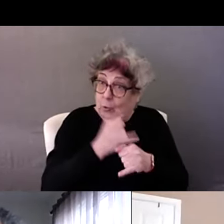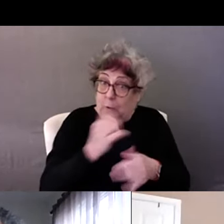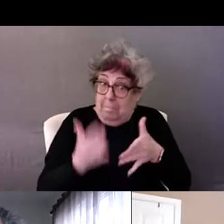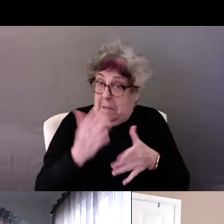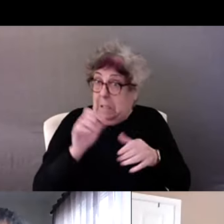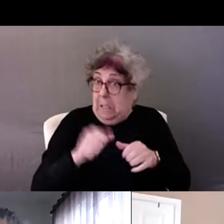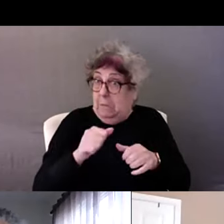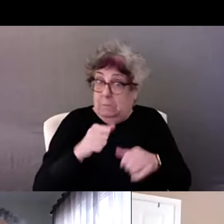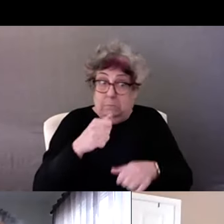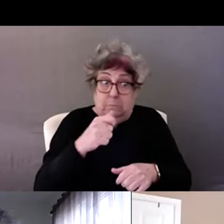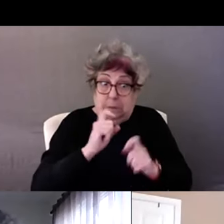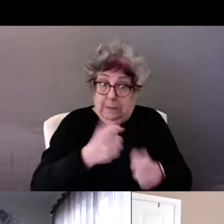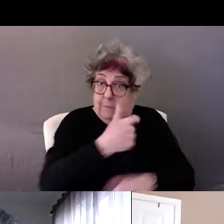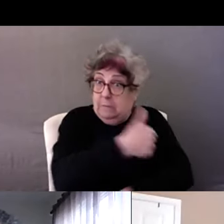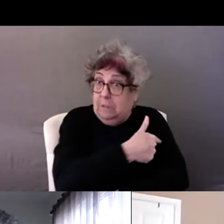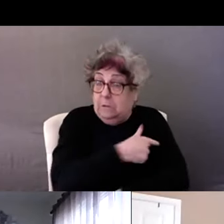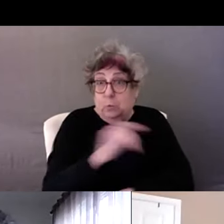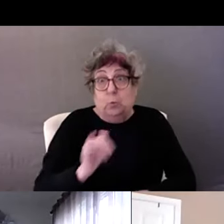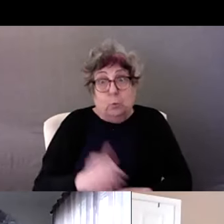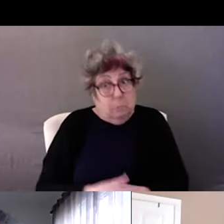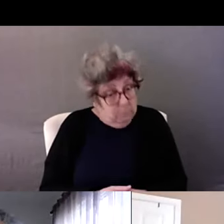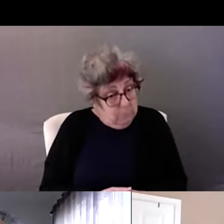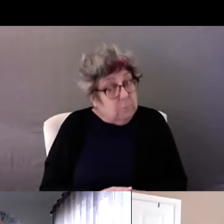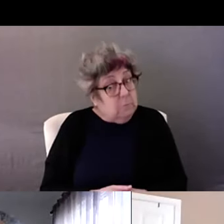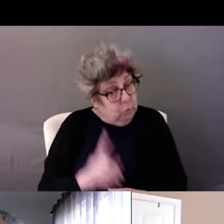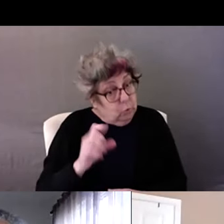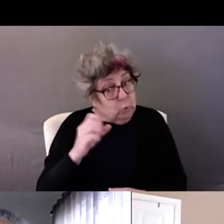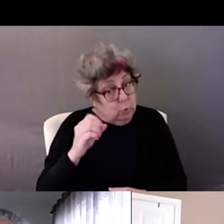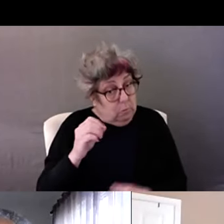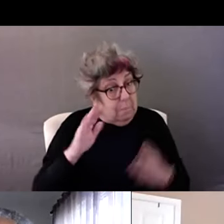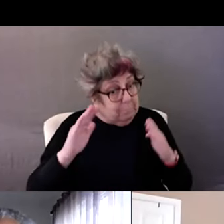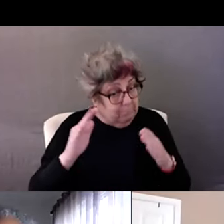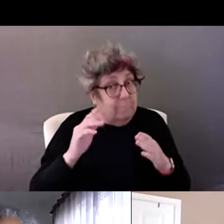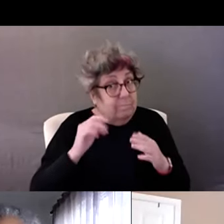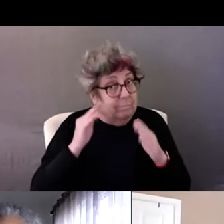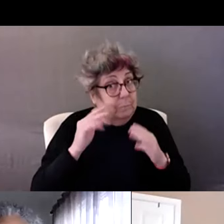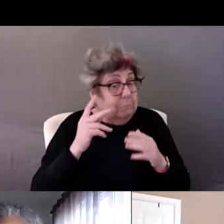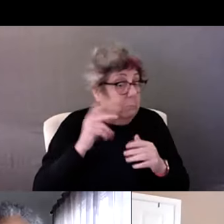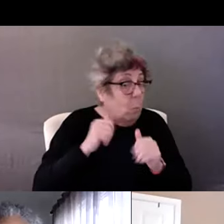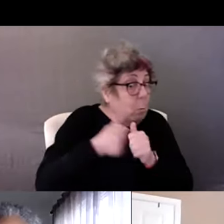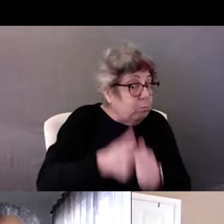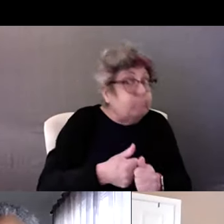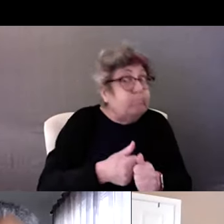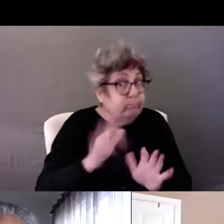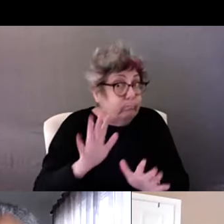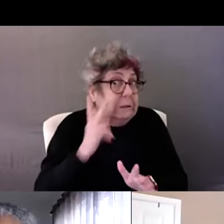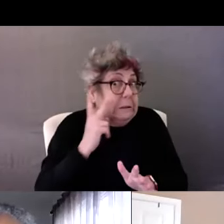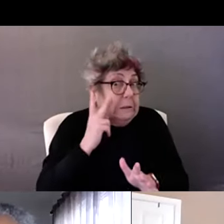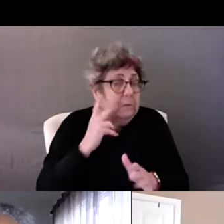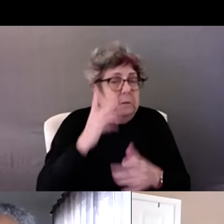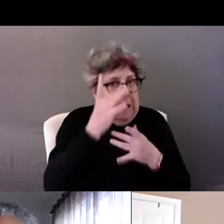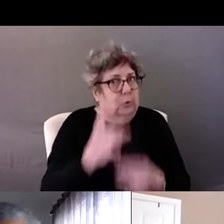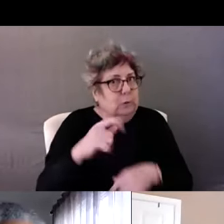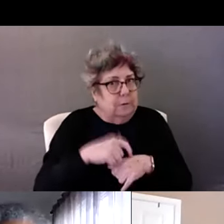some of these vaccines. So stay tuned. I think it's interesting times. Just going to build on that again. So that was a